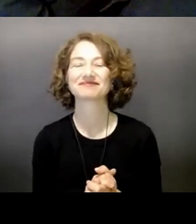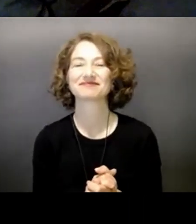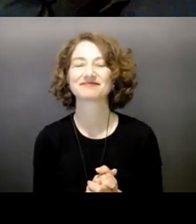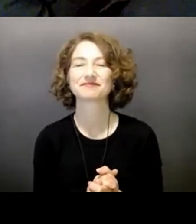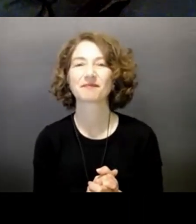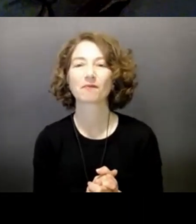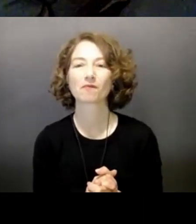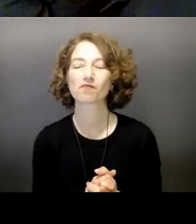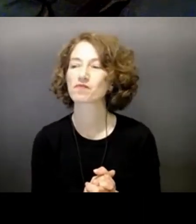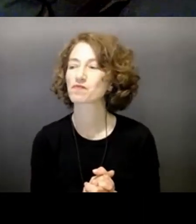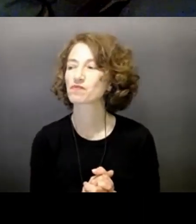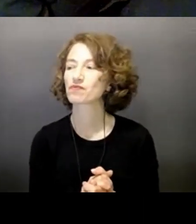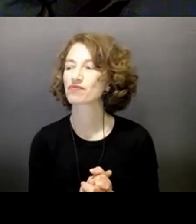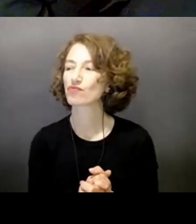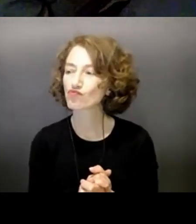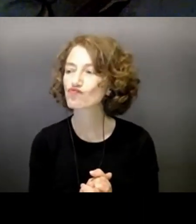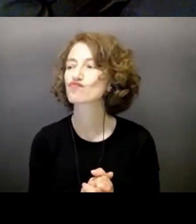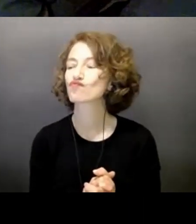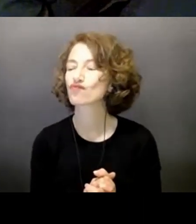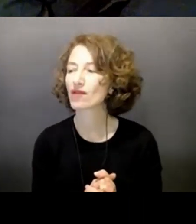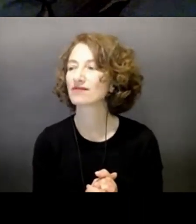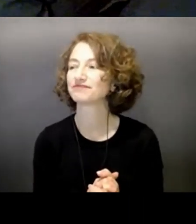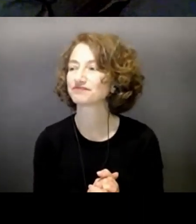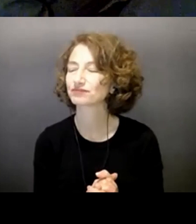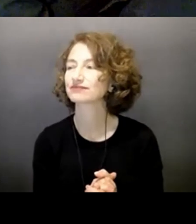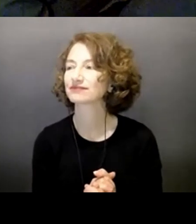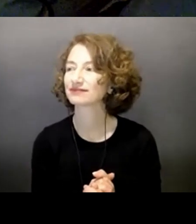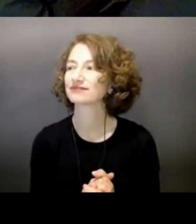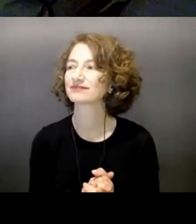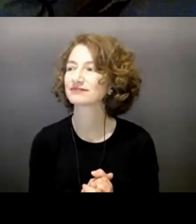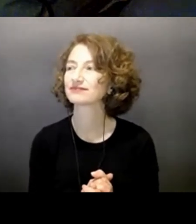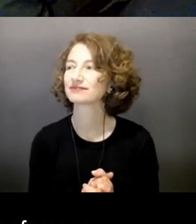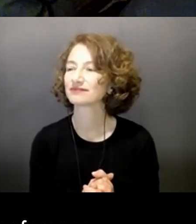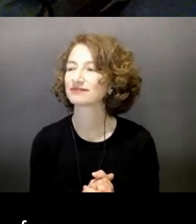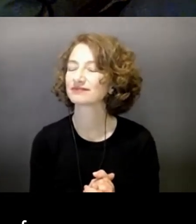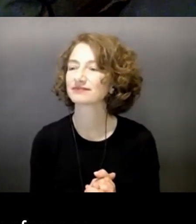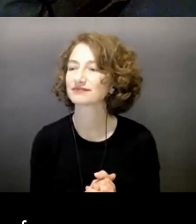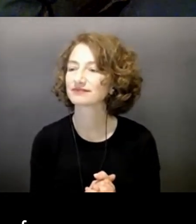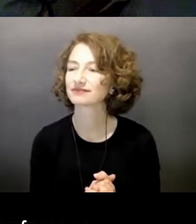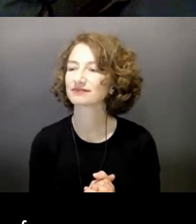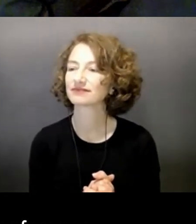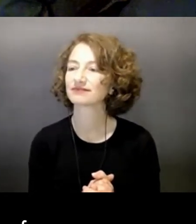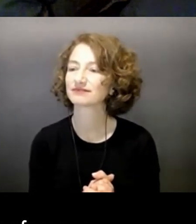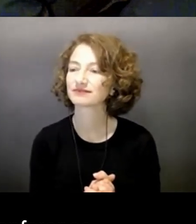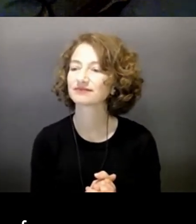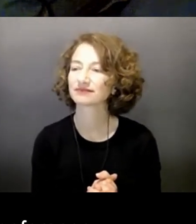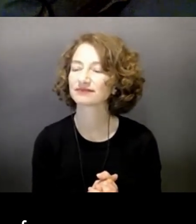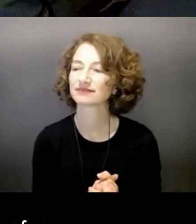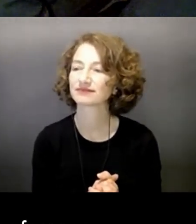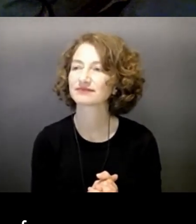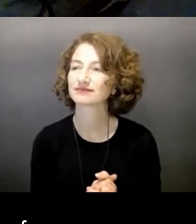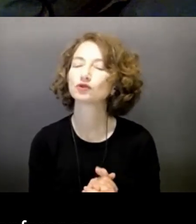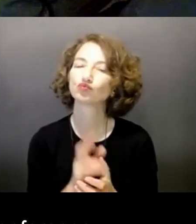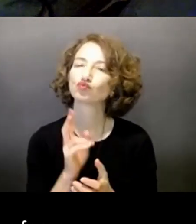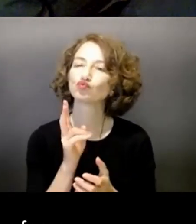I think I mean, not specifically, I mean, it relates to the conference, but